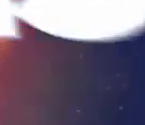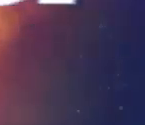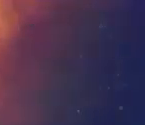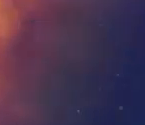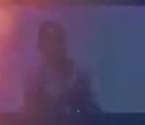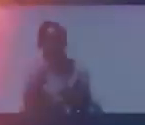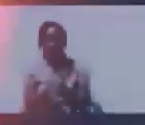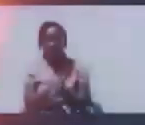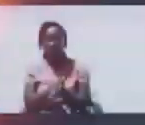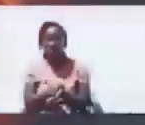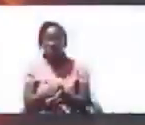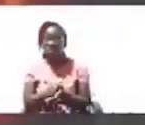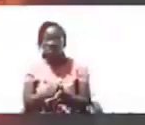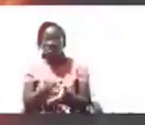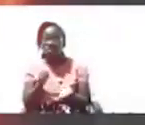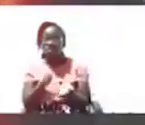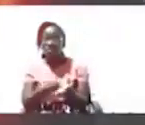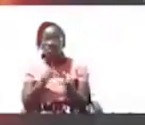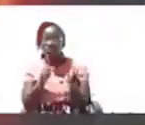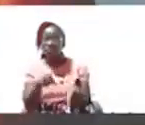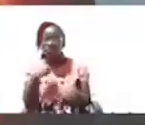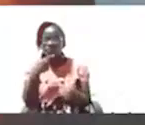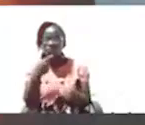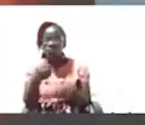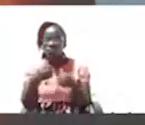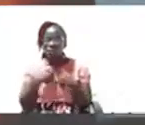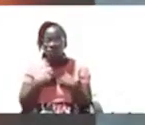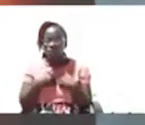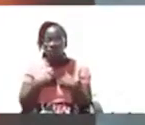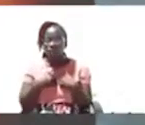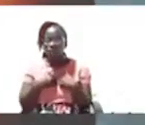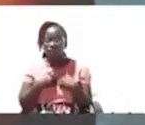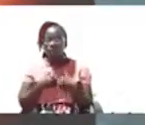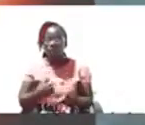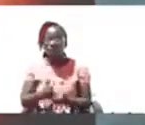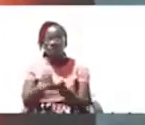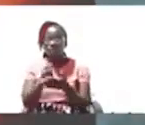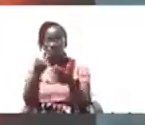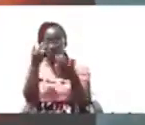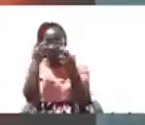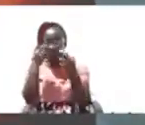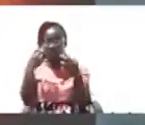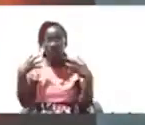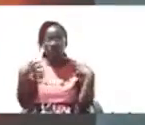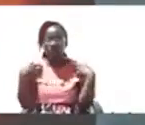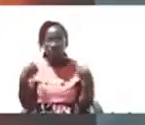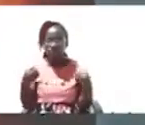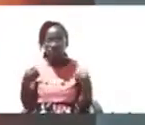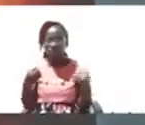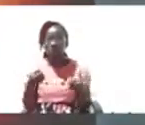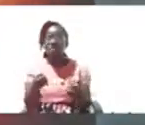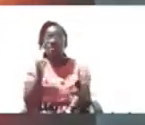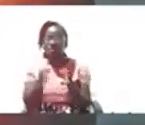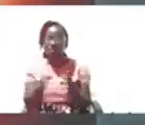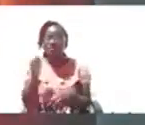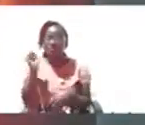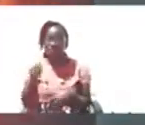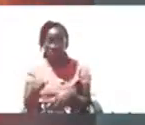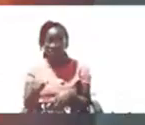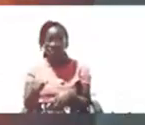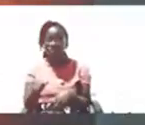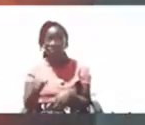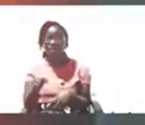enifredi enino se anka obetumi achi oyi efri